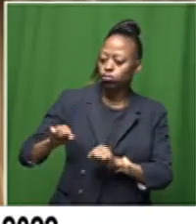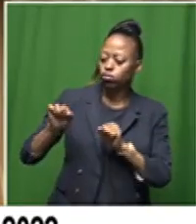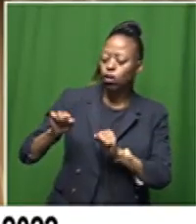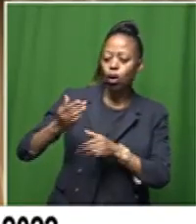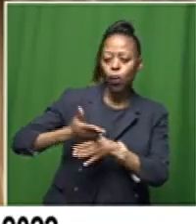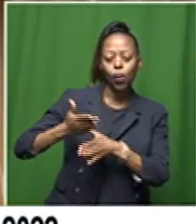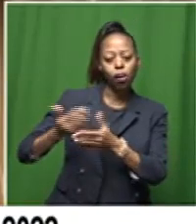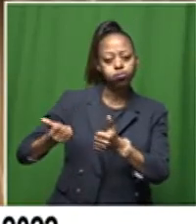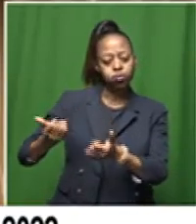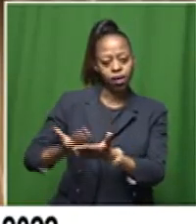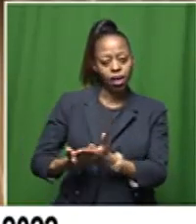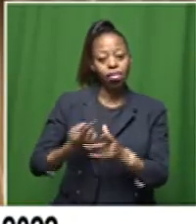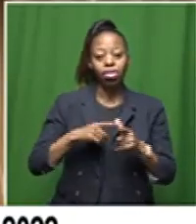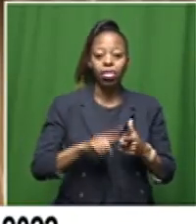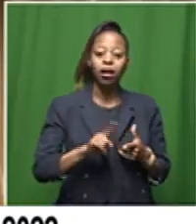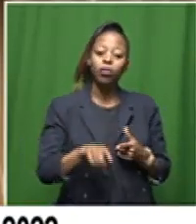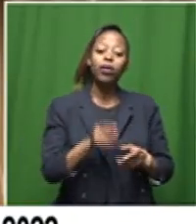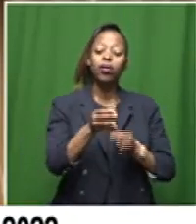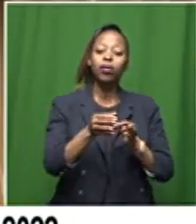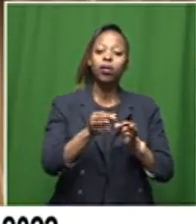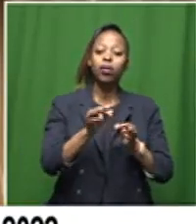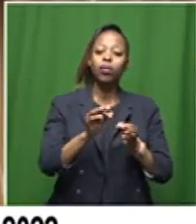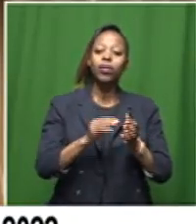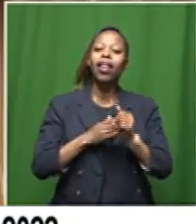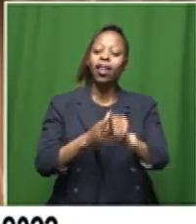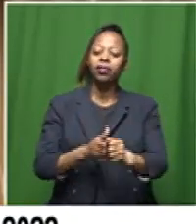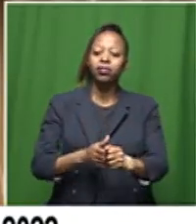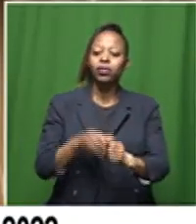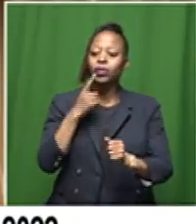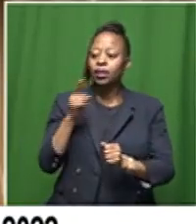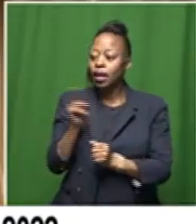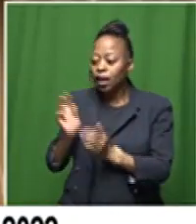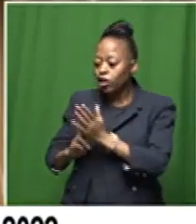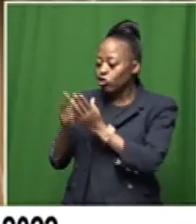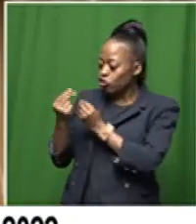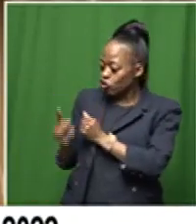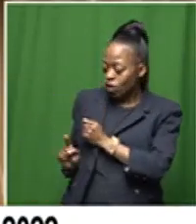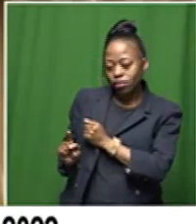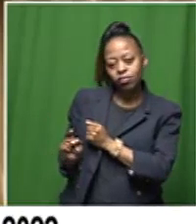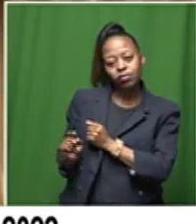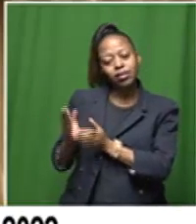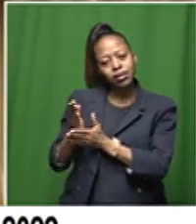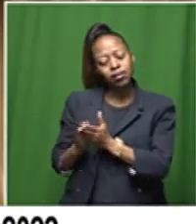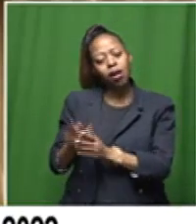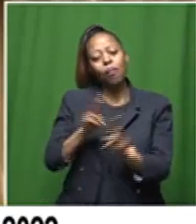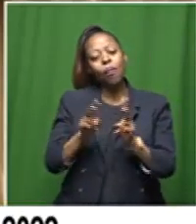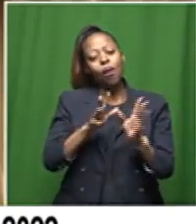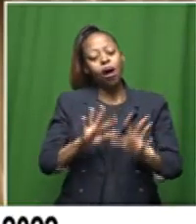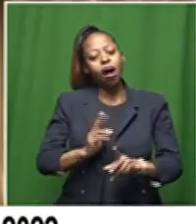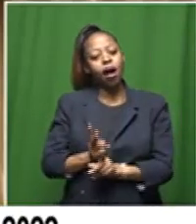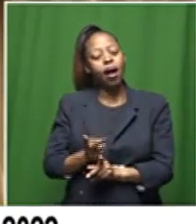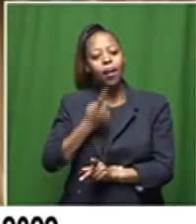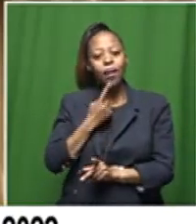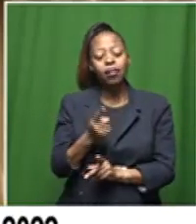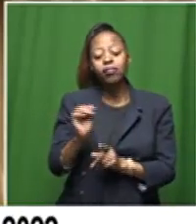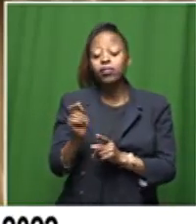practice. We also define the scopes of practice of those practitioners. Some regulators would also keep where